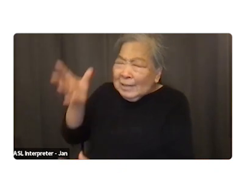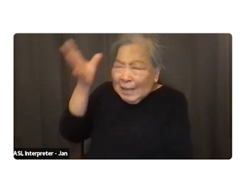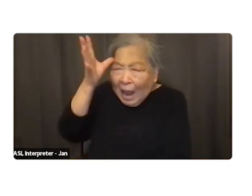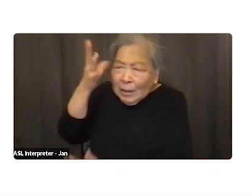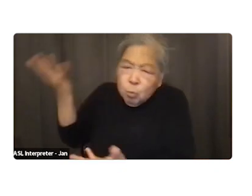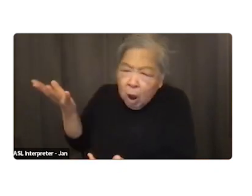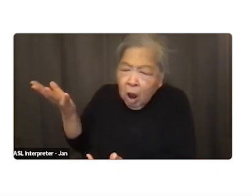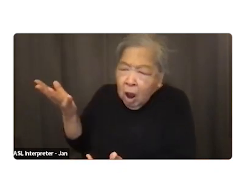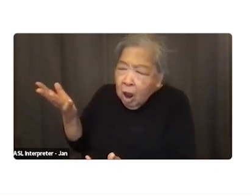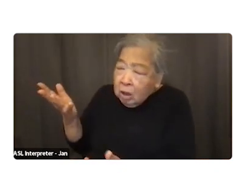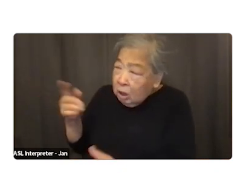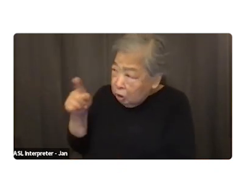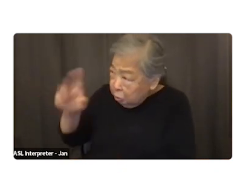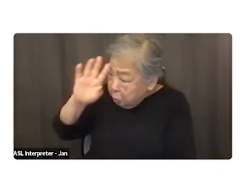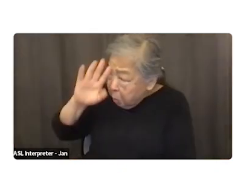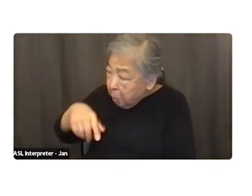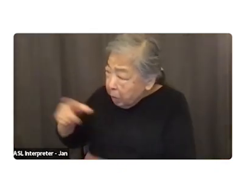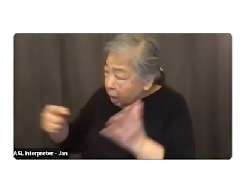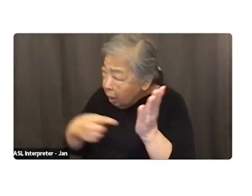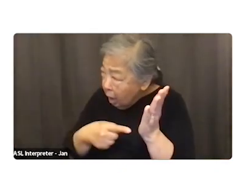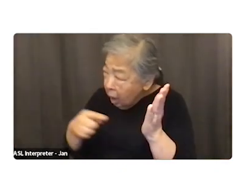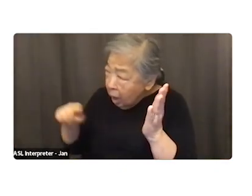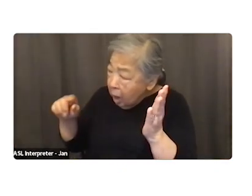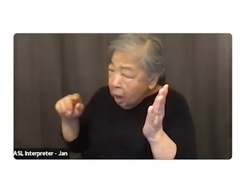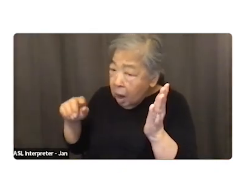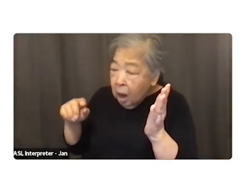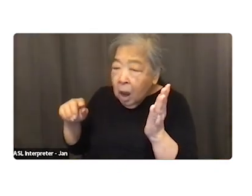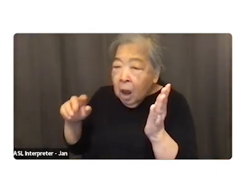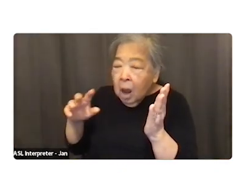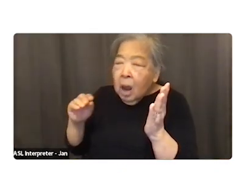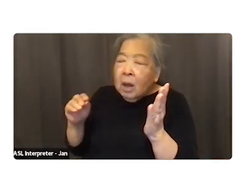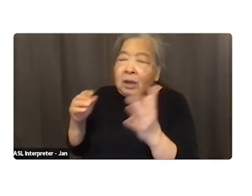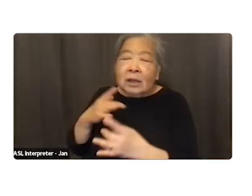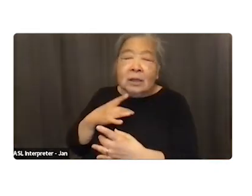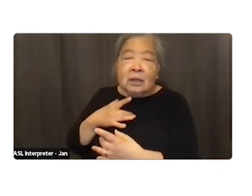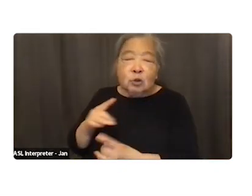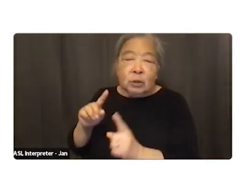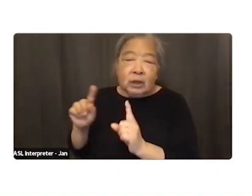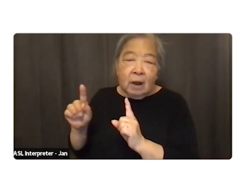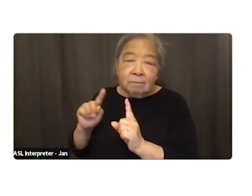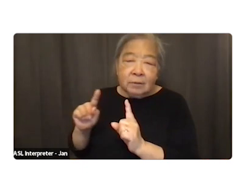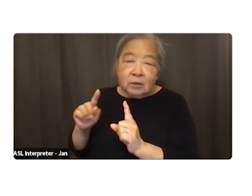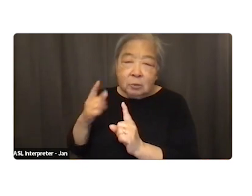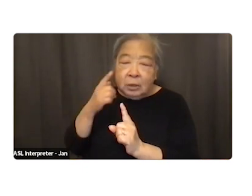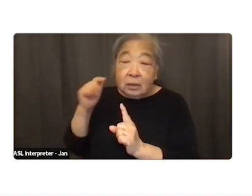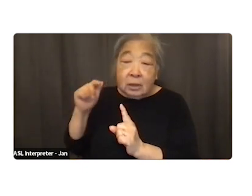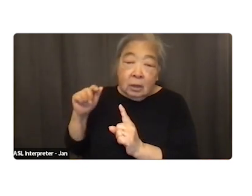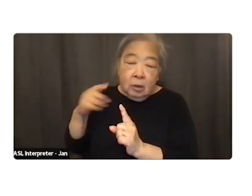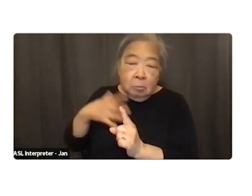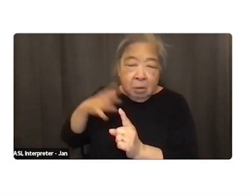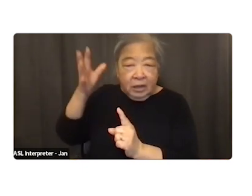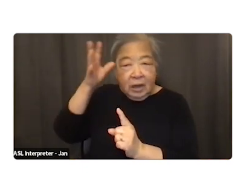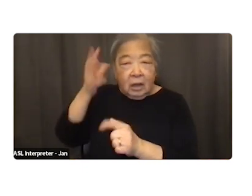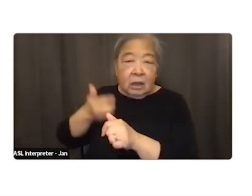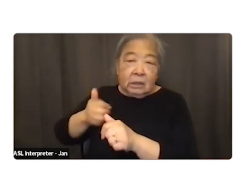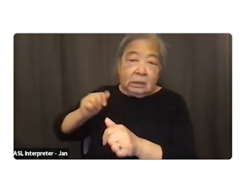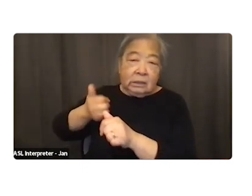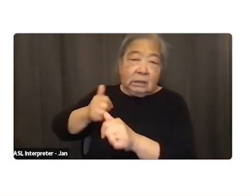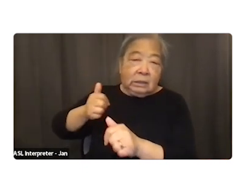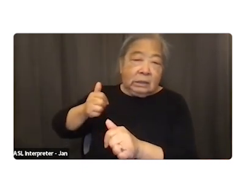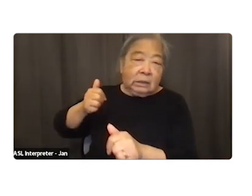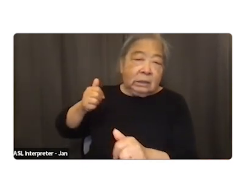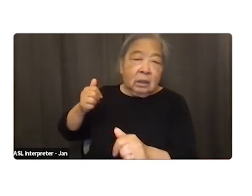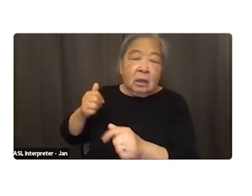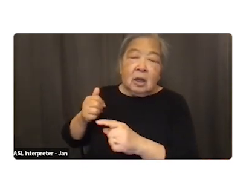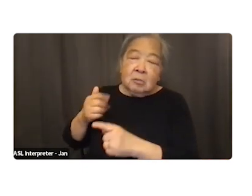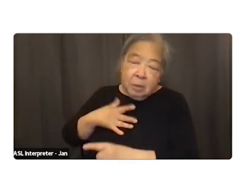did you know about this? And it was an interesting conversation because he did this circular thing, and my father is one of the ancestors now.